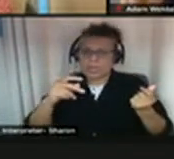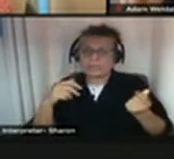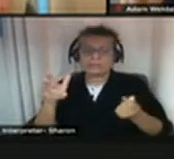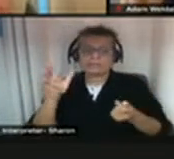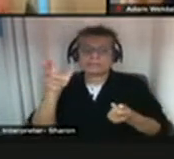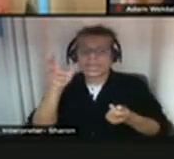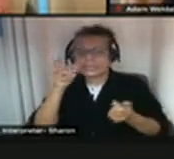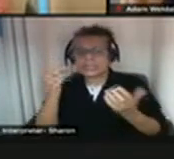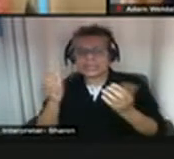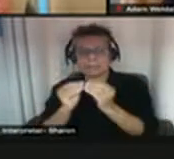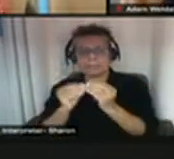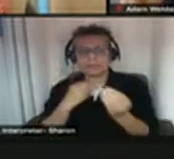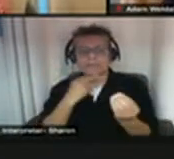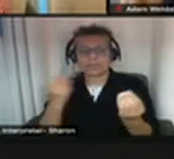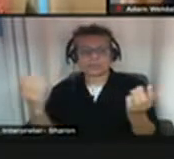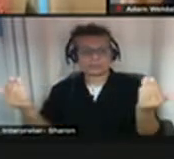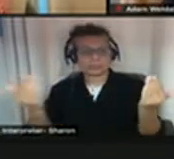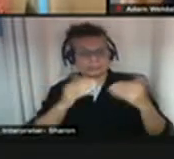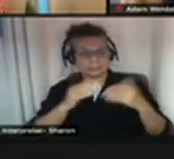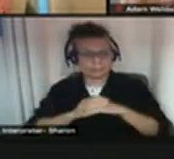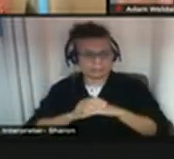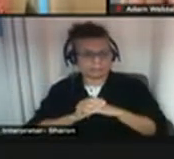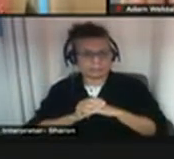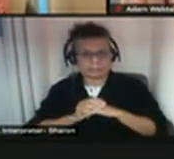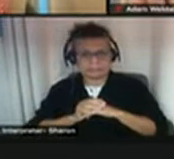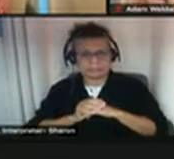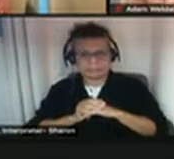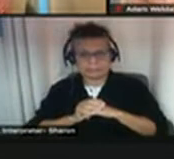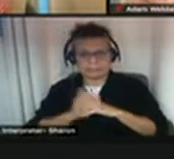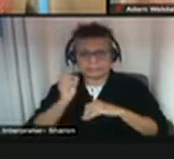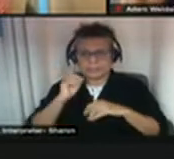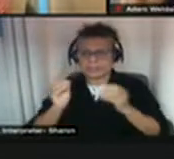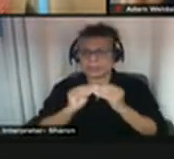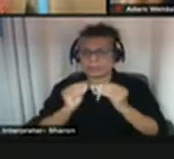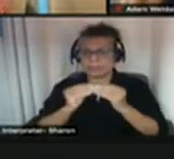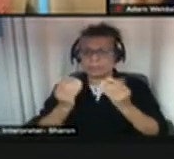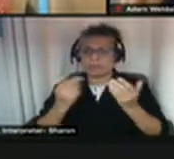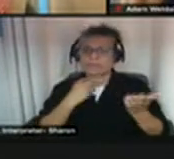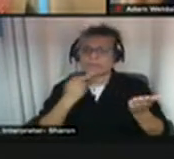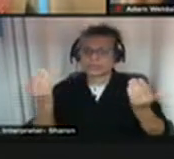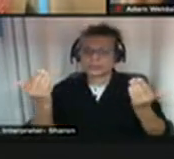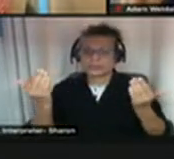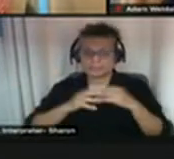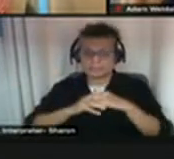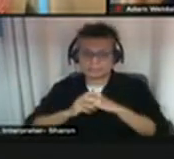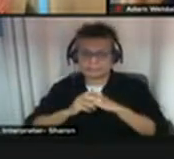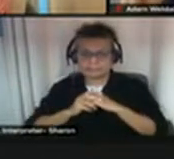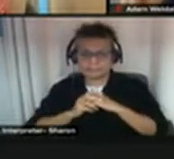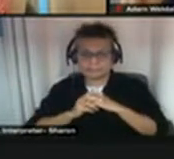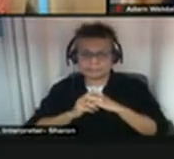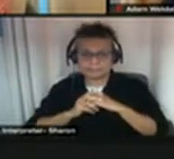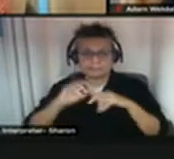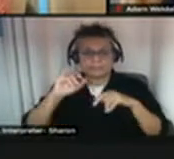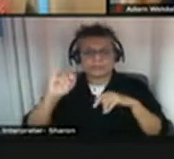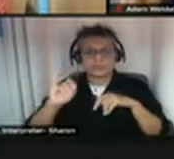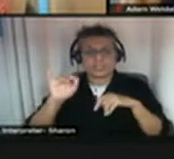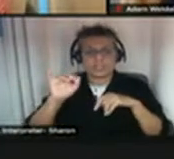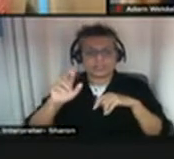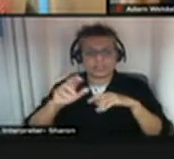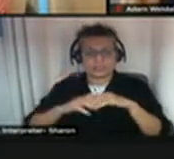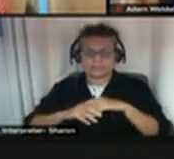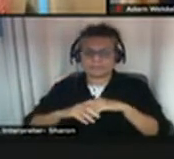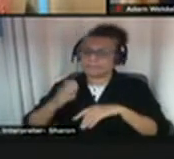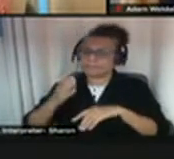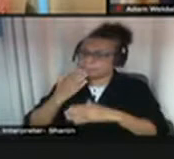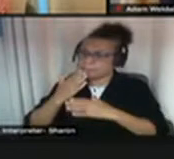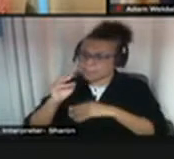okay. Let's go to Ms. Spatafore, and then I see Mr. Weldy has his hand. Ms. Spatafore. Thank you, Mr. Chair.